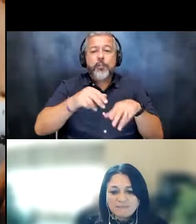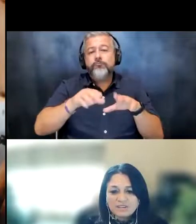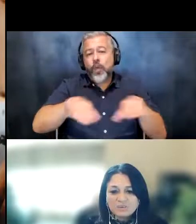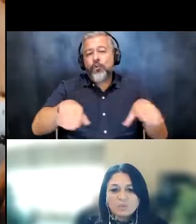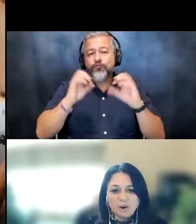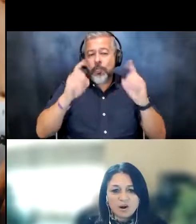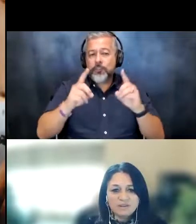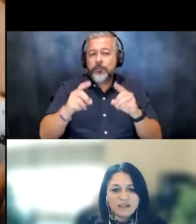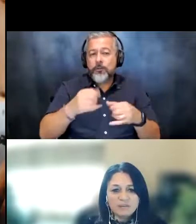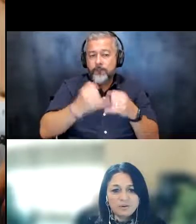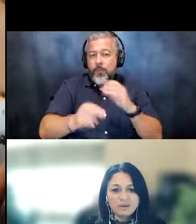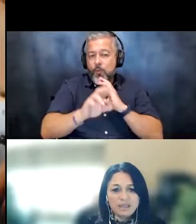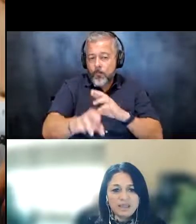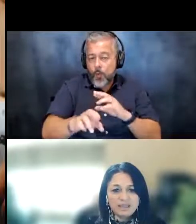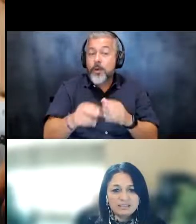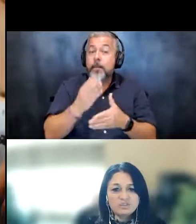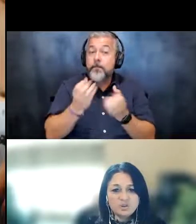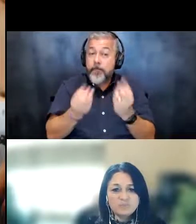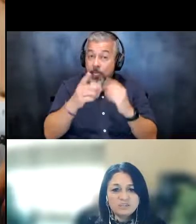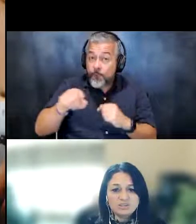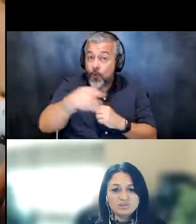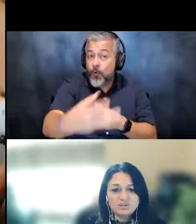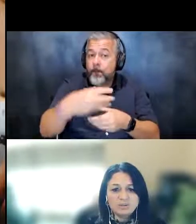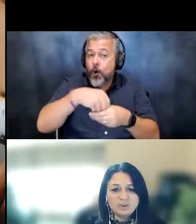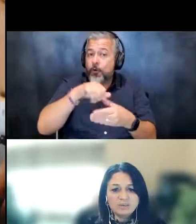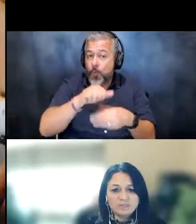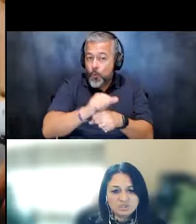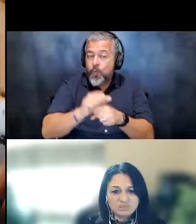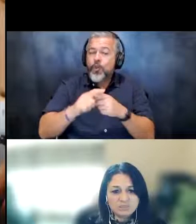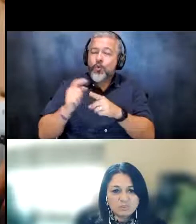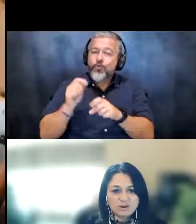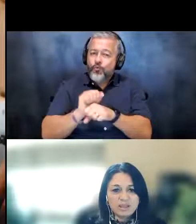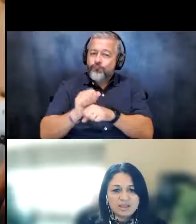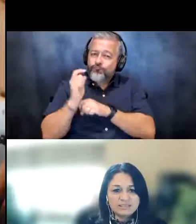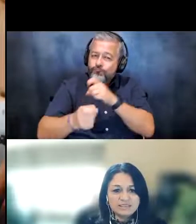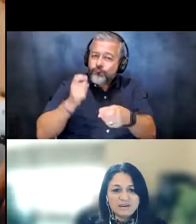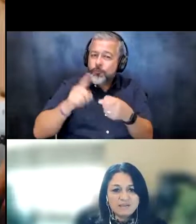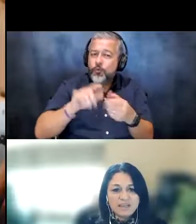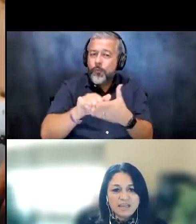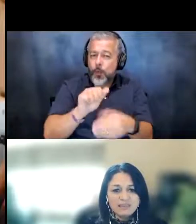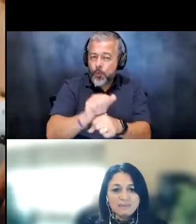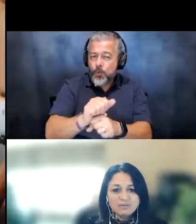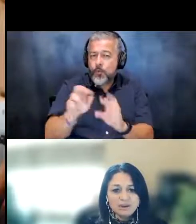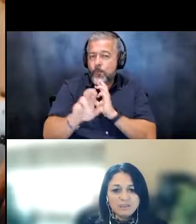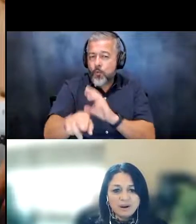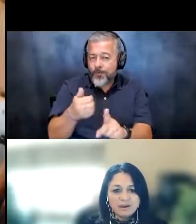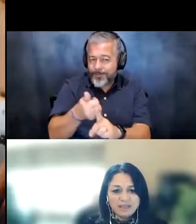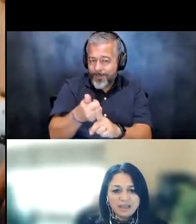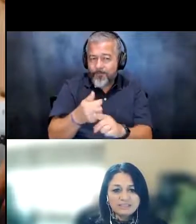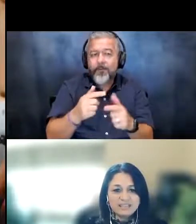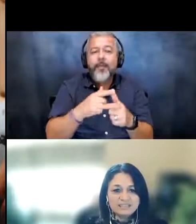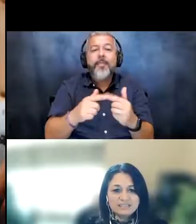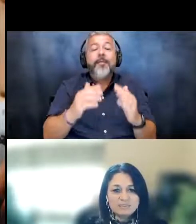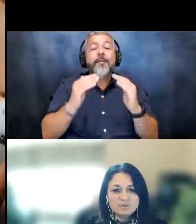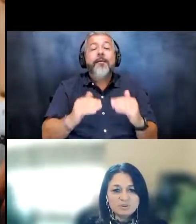like I've mentioned, were part of that work and contributed to the Blue Ribbon Commission report itself. And then building upon